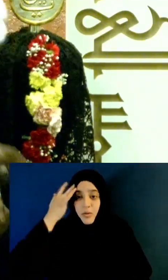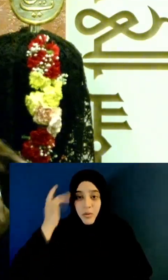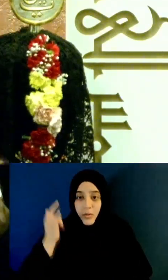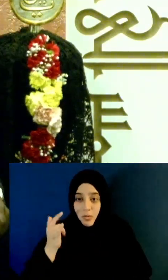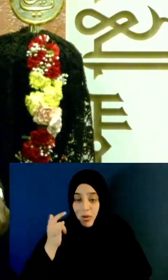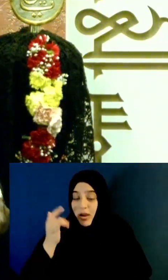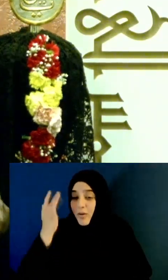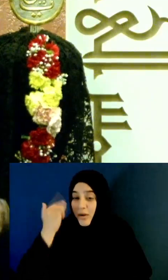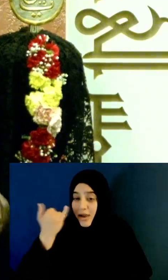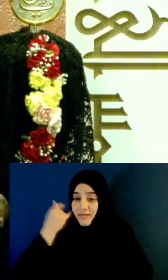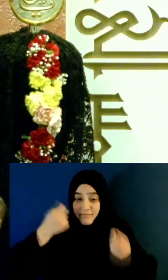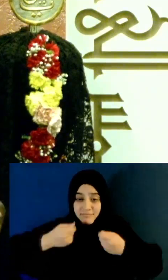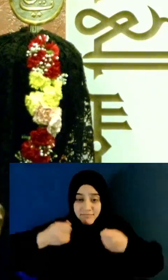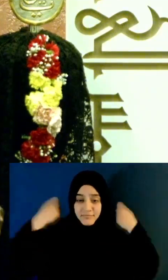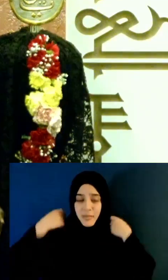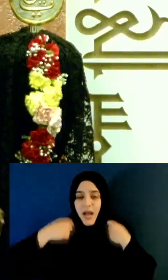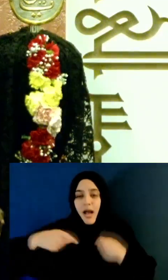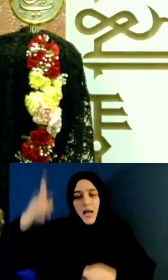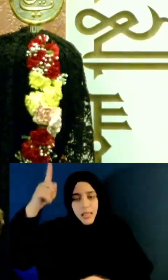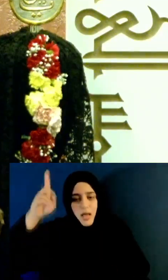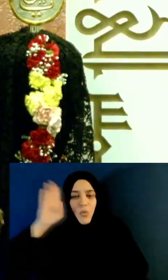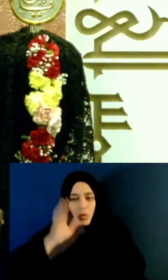Zainab.